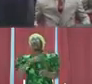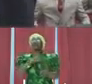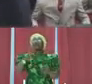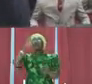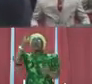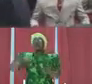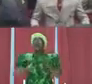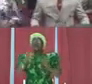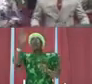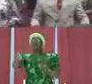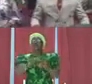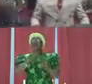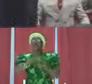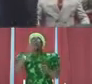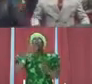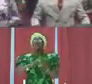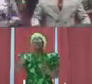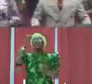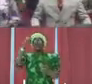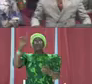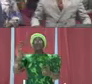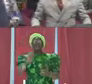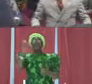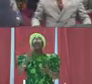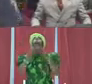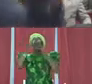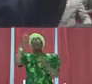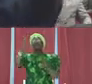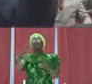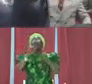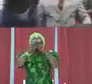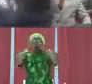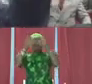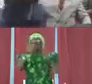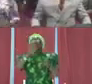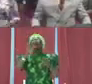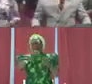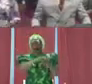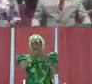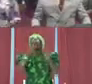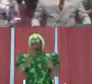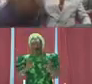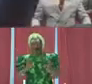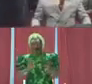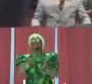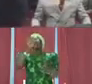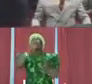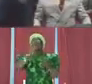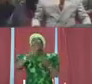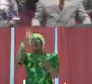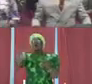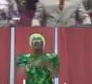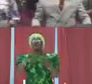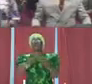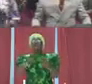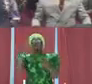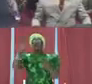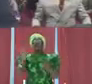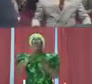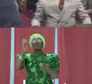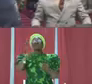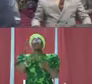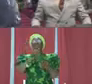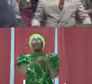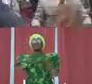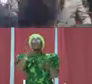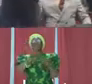name be glorified forever. Thank you, blessed Redeemer. Glory be to your name forever. For in the mighty name of Jesus we